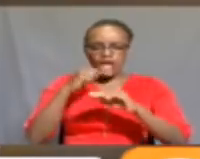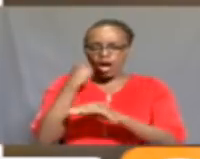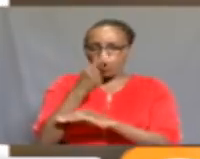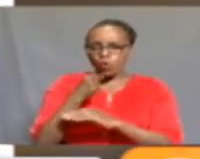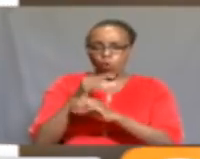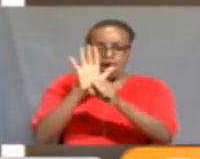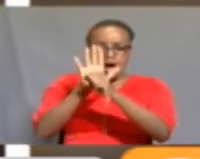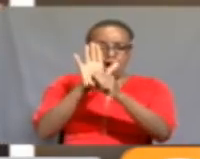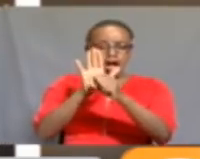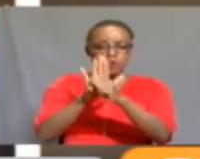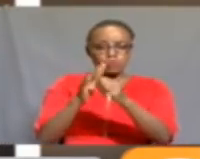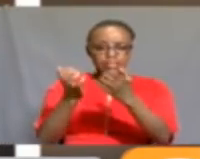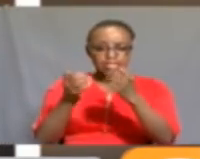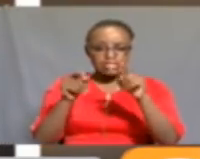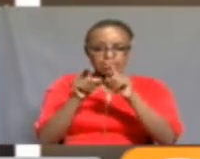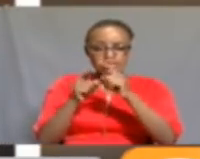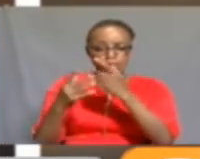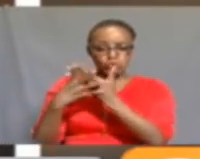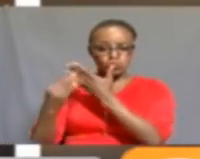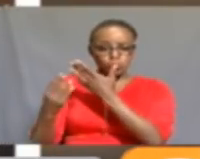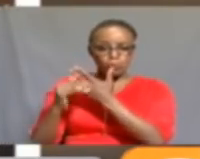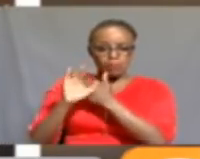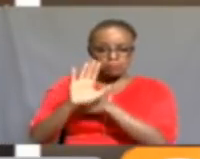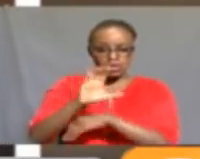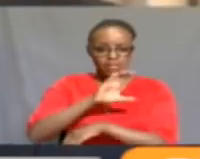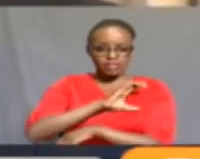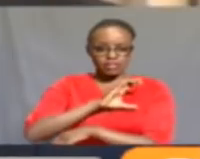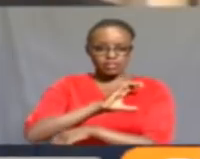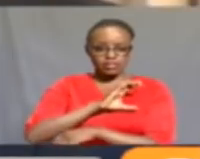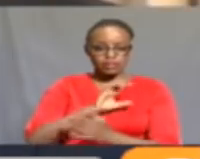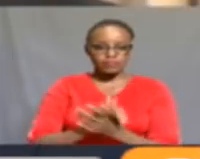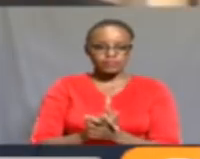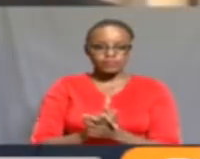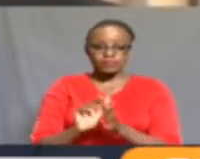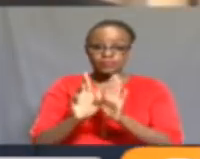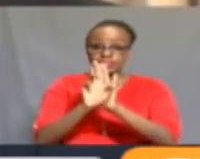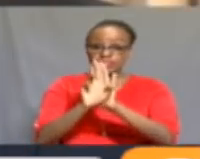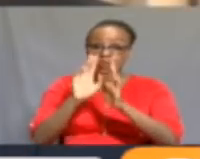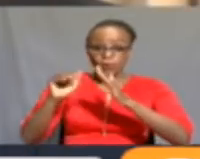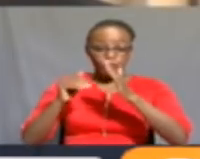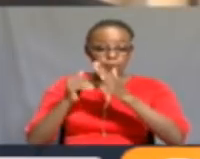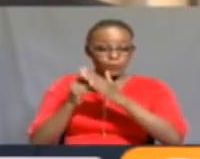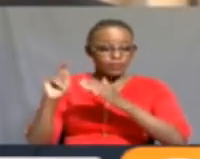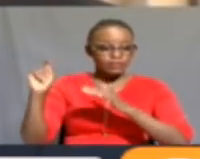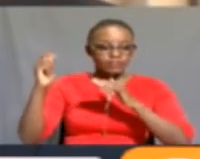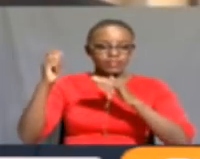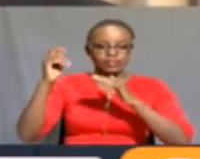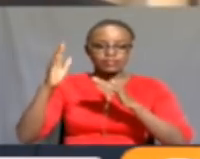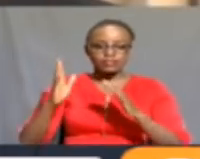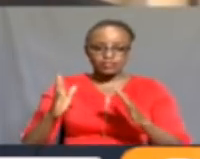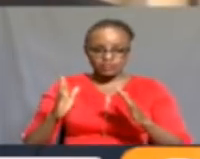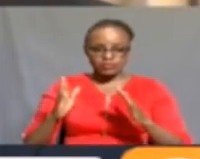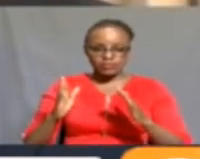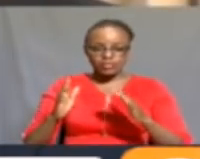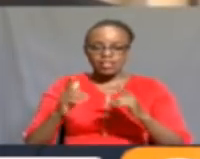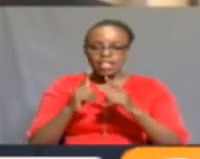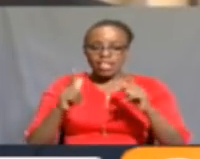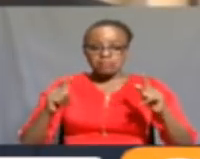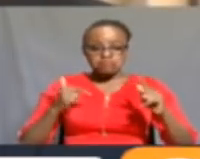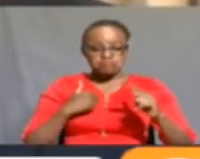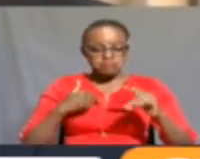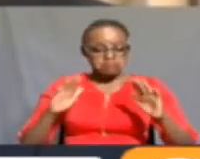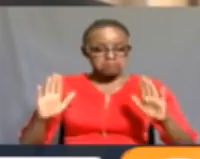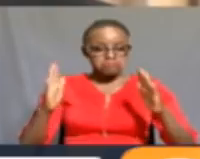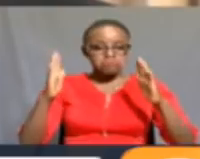who many need to emulate. On behalf of all Kenyans, let me congratulate